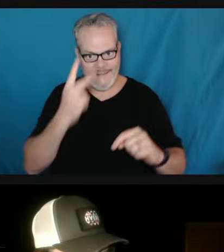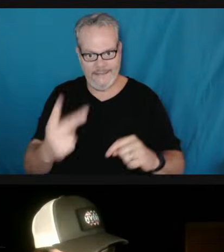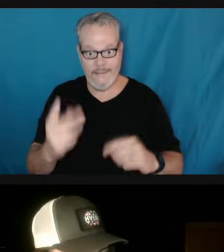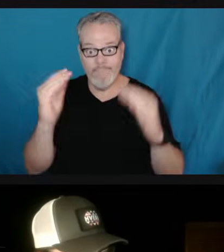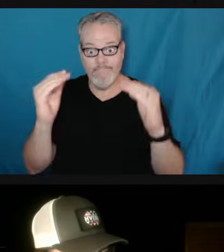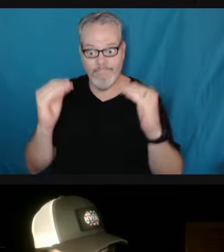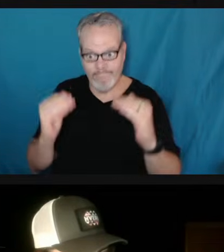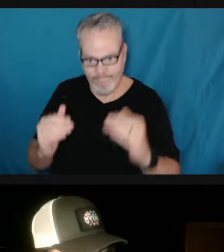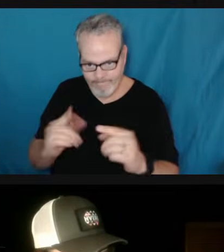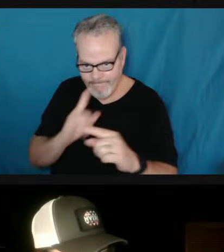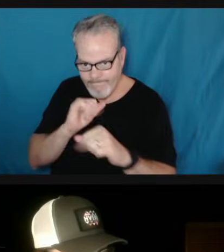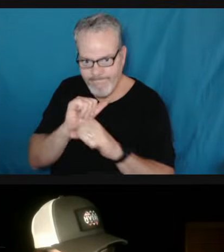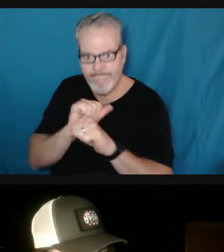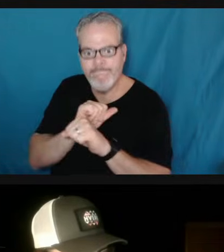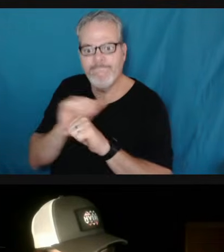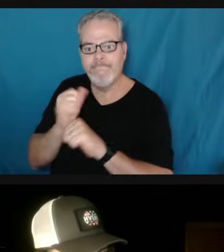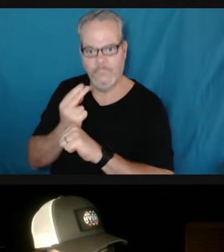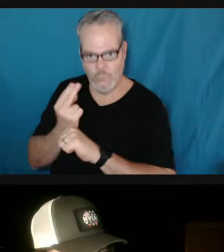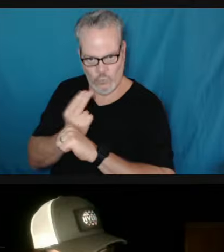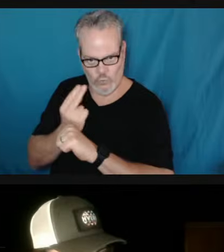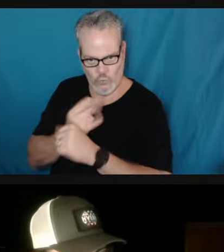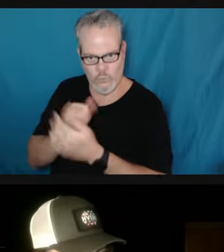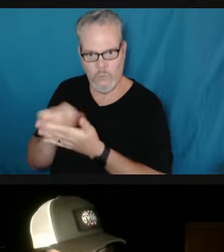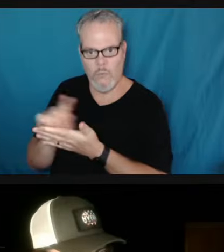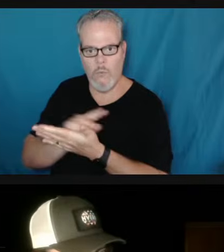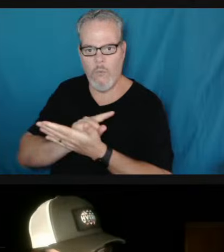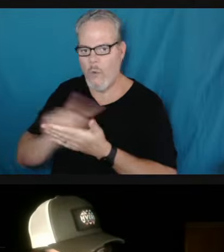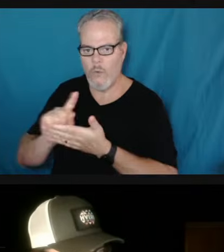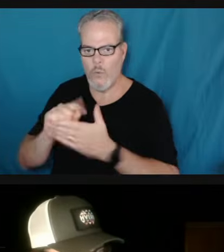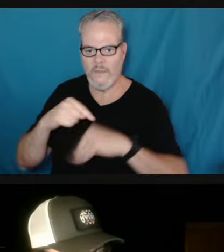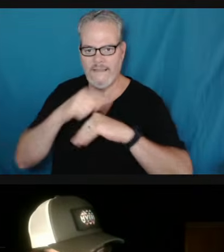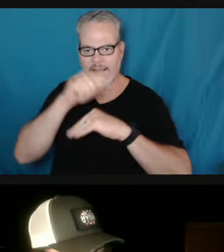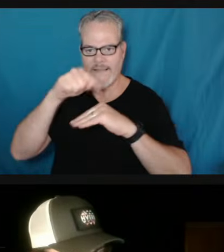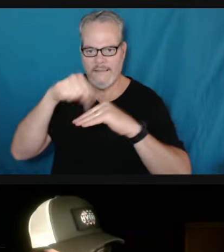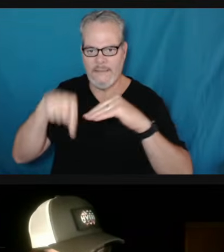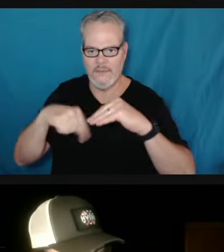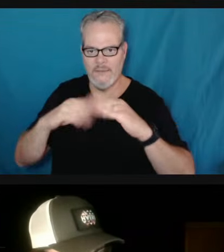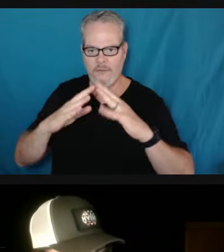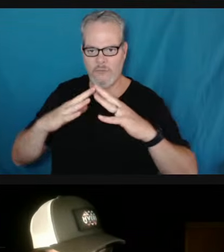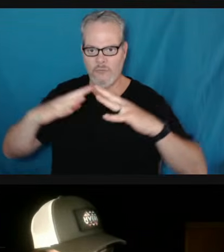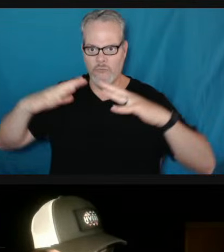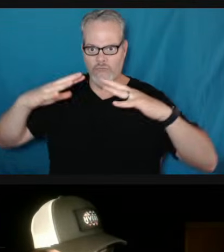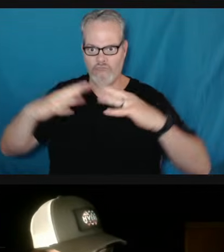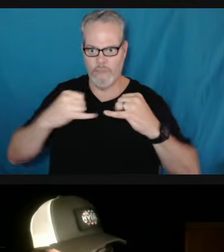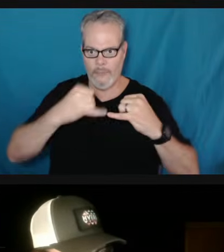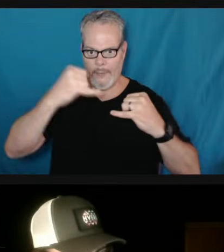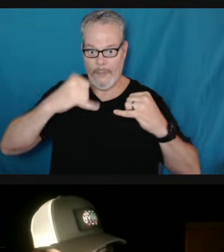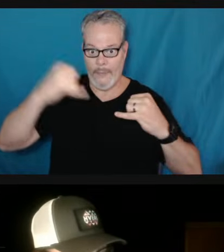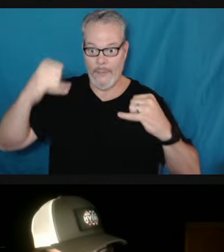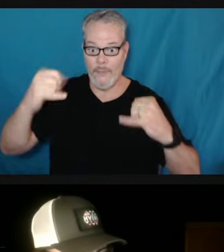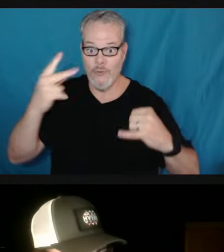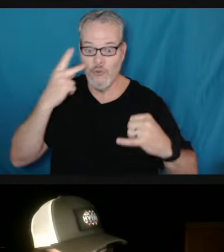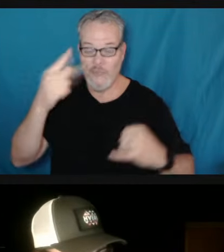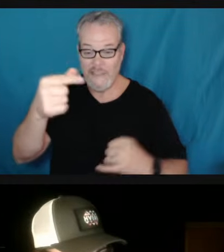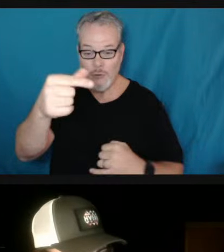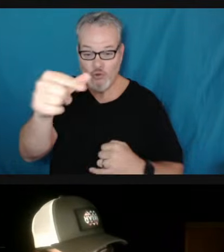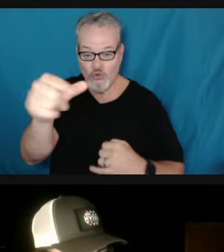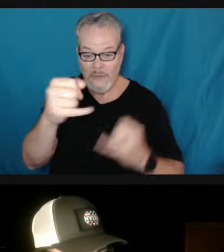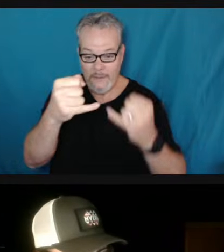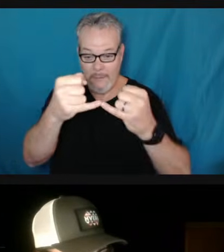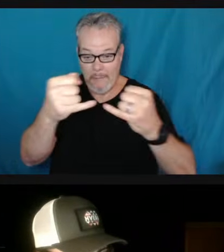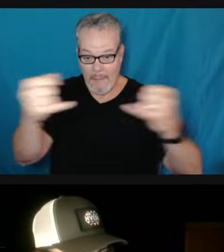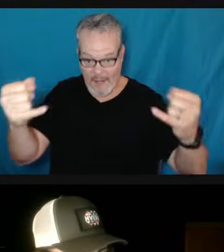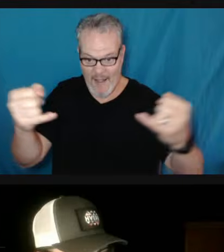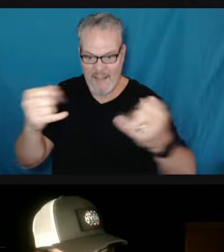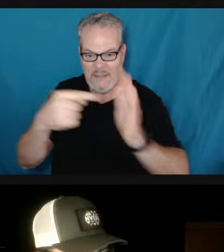here's our 1 week summit and East Rift tilt. That East Rift is the green line. It's showing a few little bumps up and down, and this station